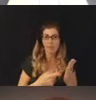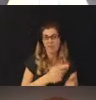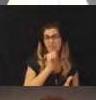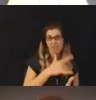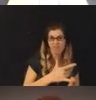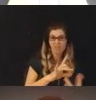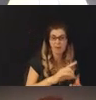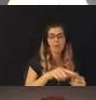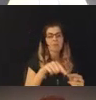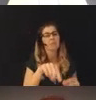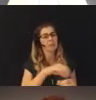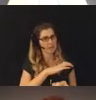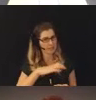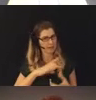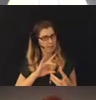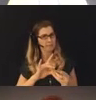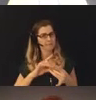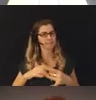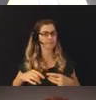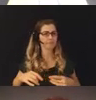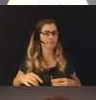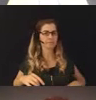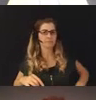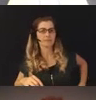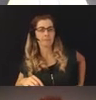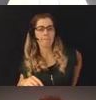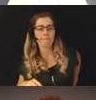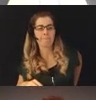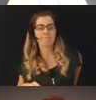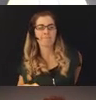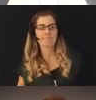So here are some examples of student work that have come from this unit.